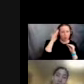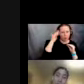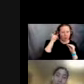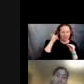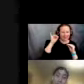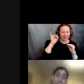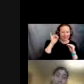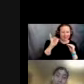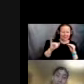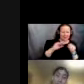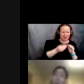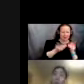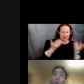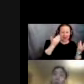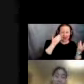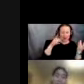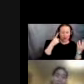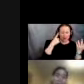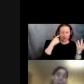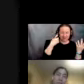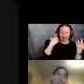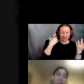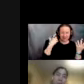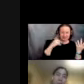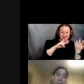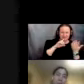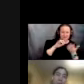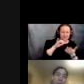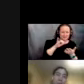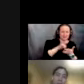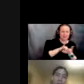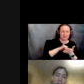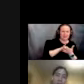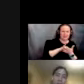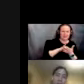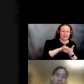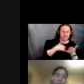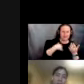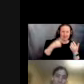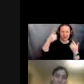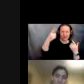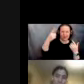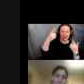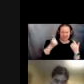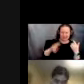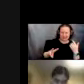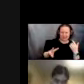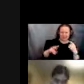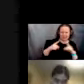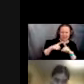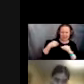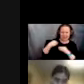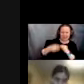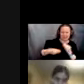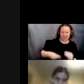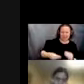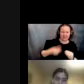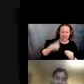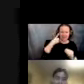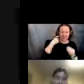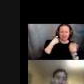it's virtually impossible to have had somebody with 1/16th Japanese ancestry, because